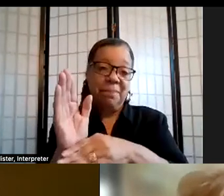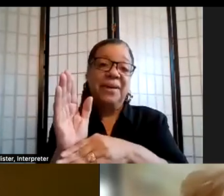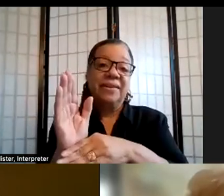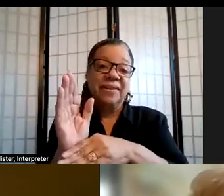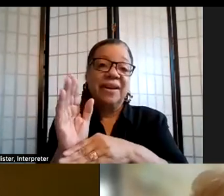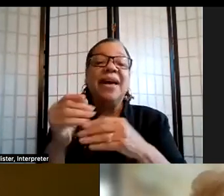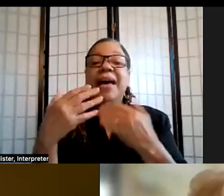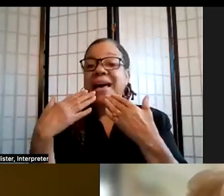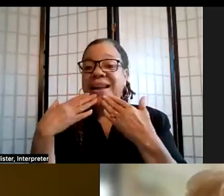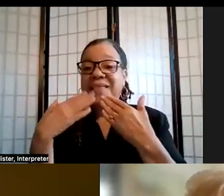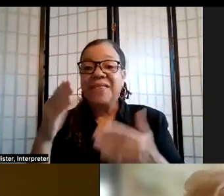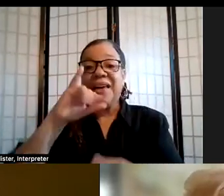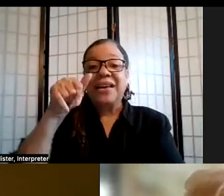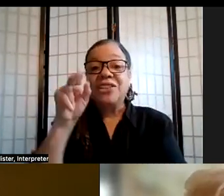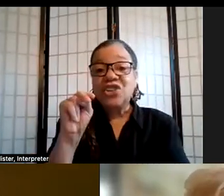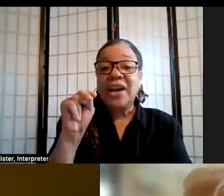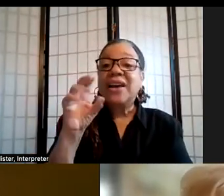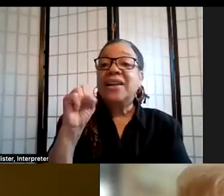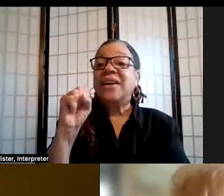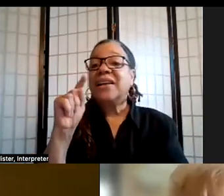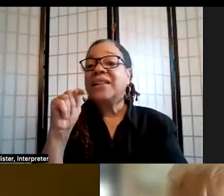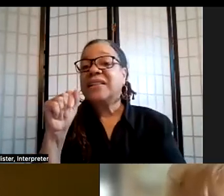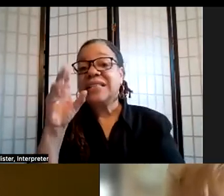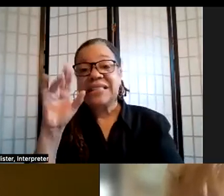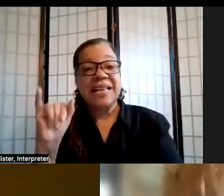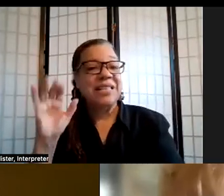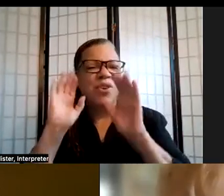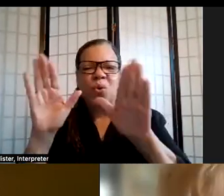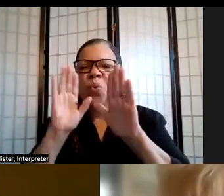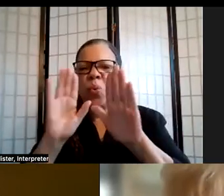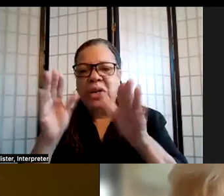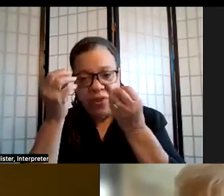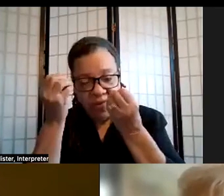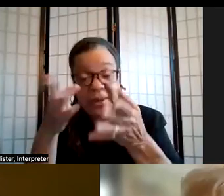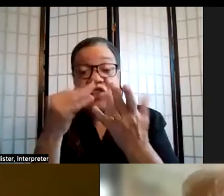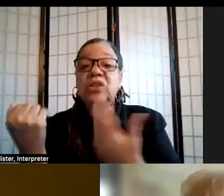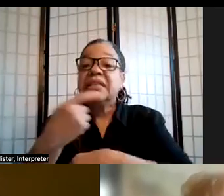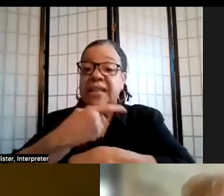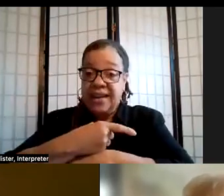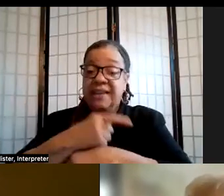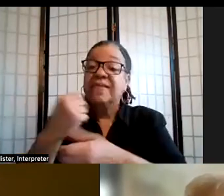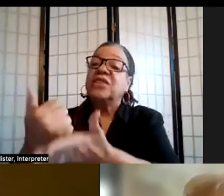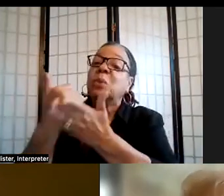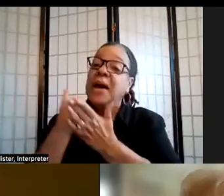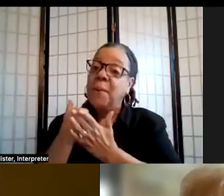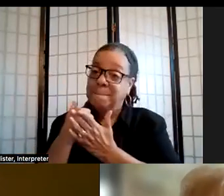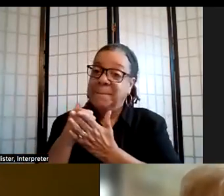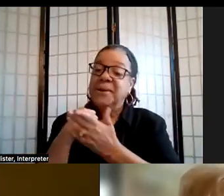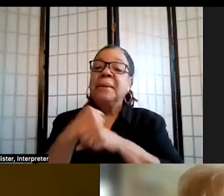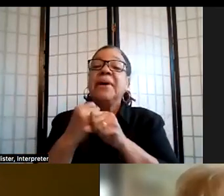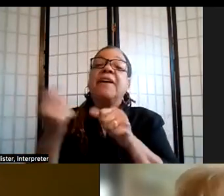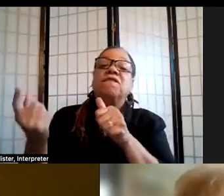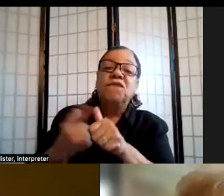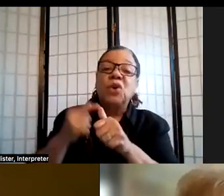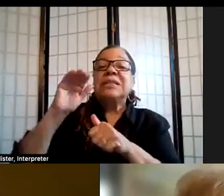thank, you know, Jan and Stacey for all this great information today. I think this will enable us to make a first step